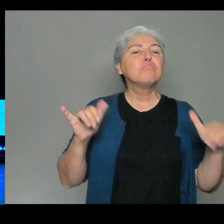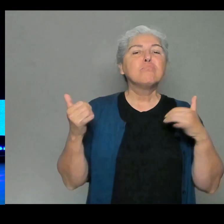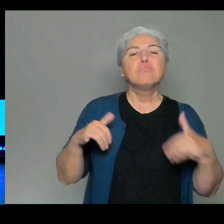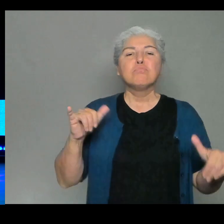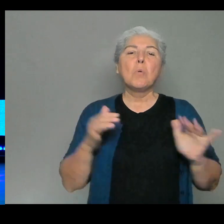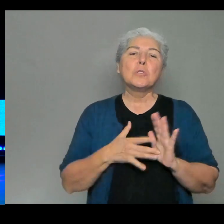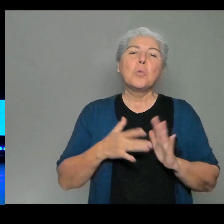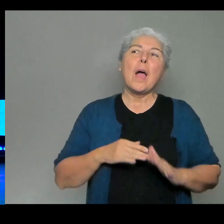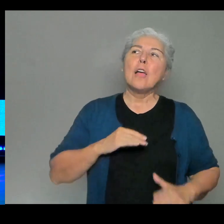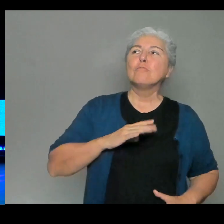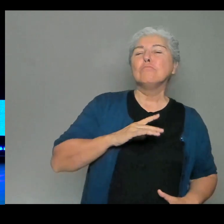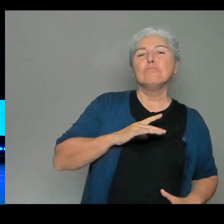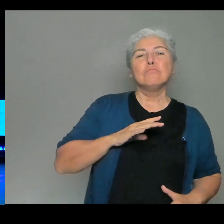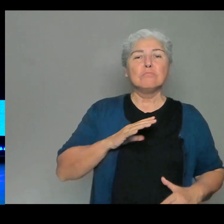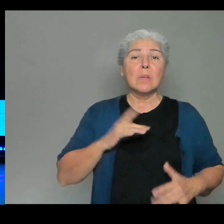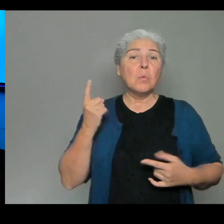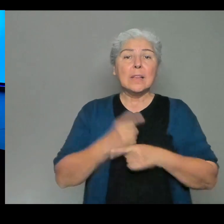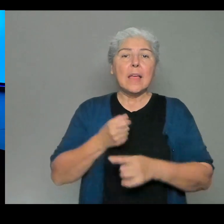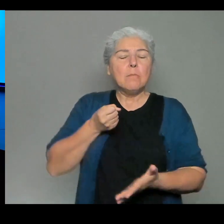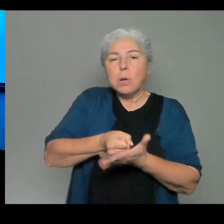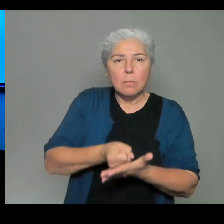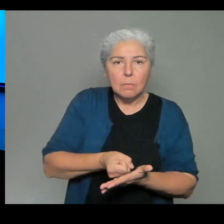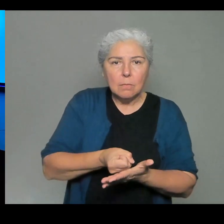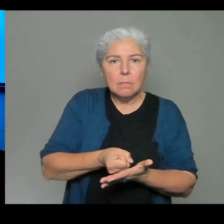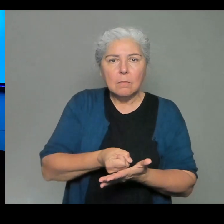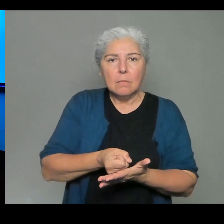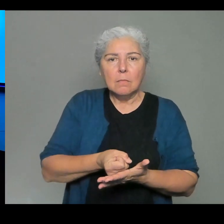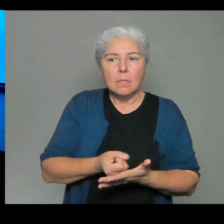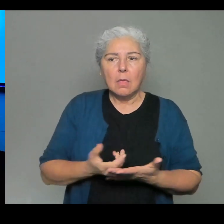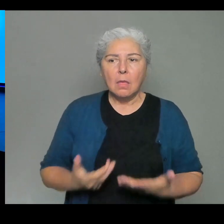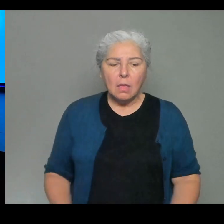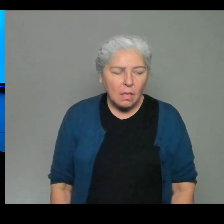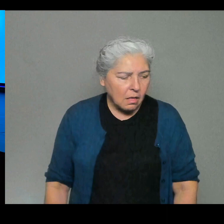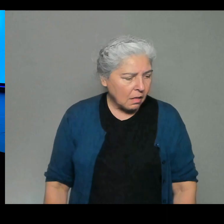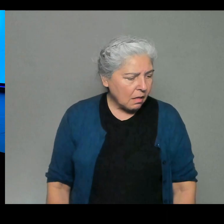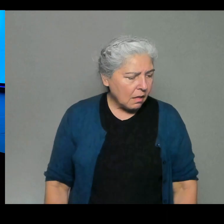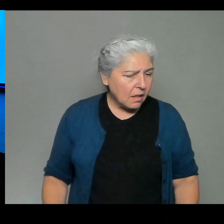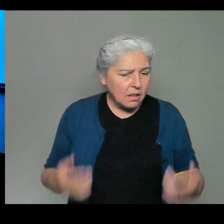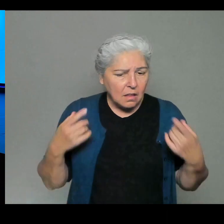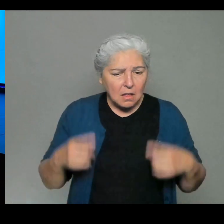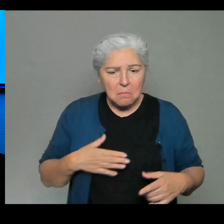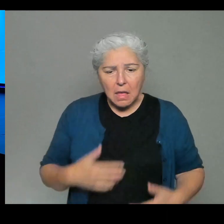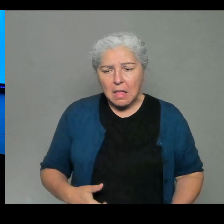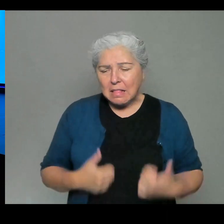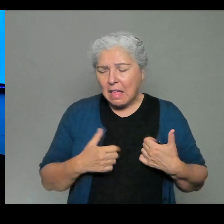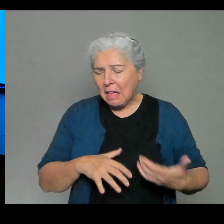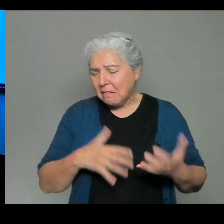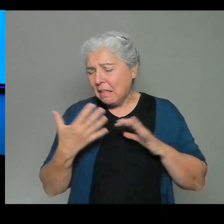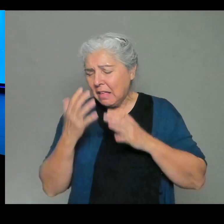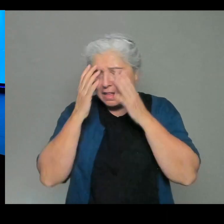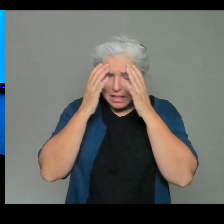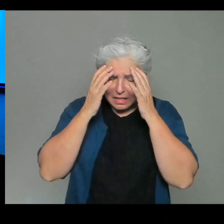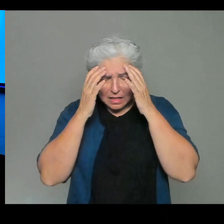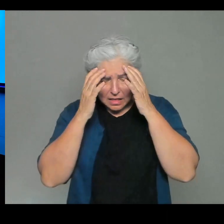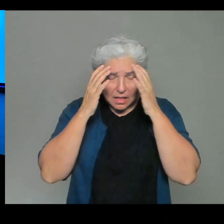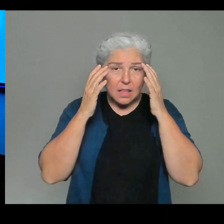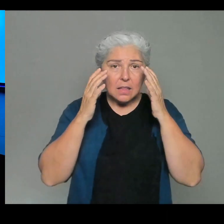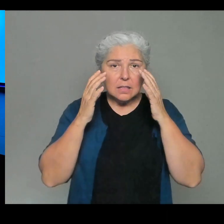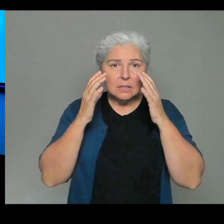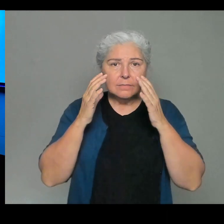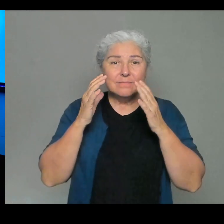feel good here every now and then, blah, blah, blah. And then you hit rock bottom, and you go, where do I go? My life's a mess.